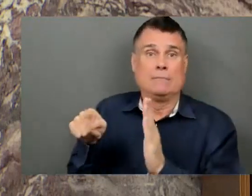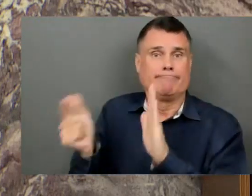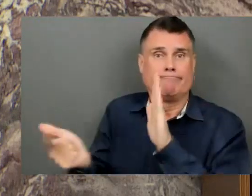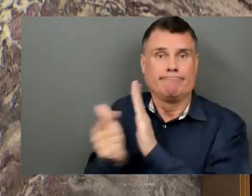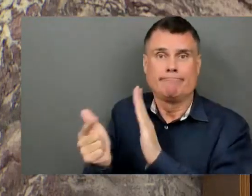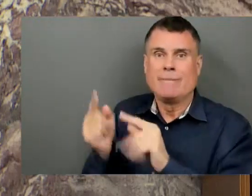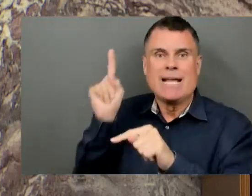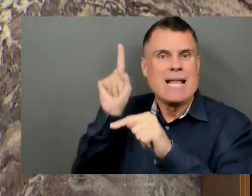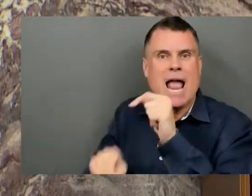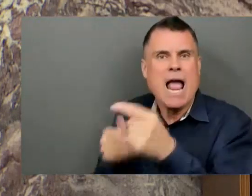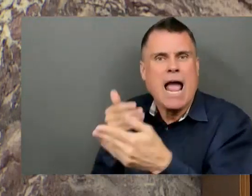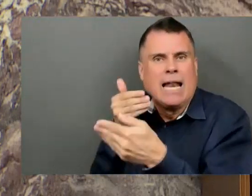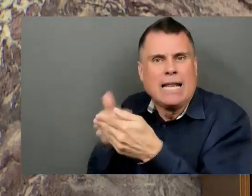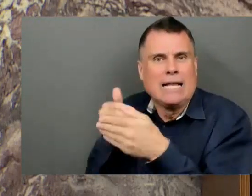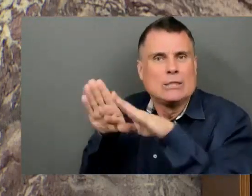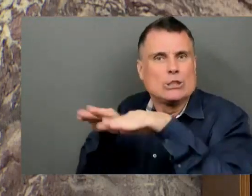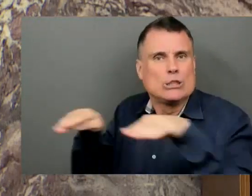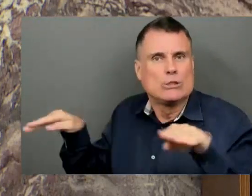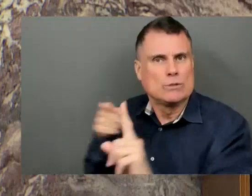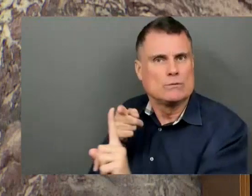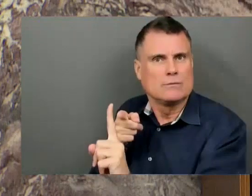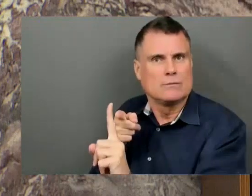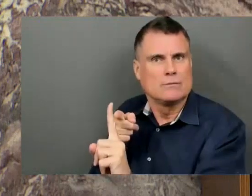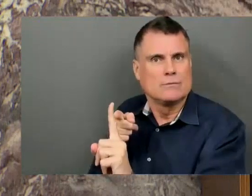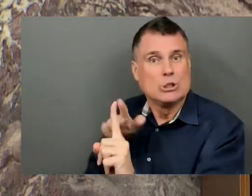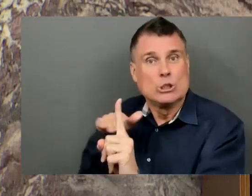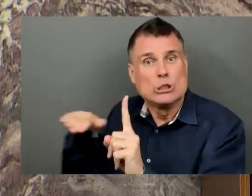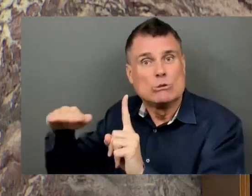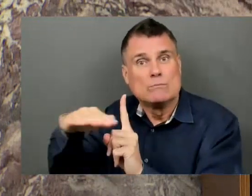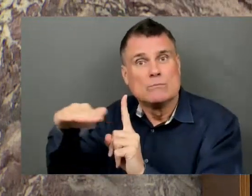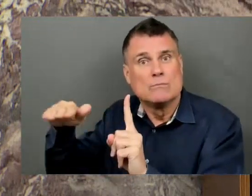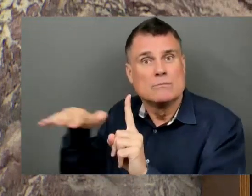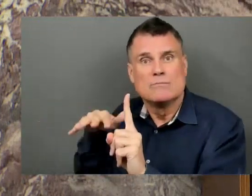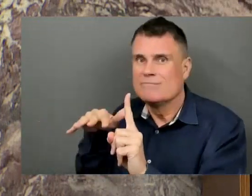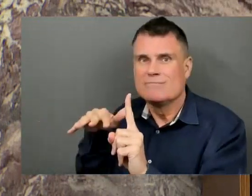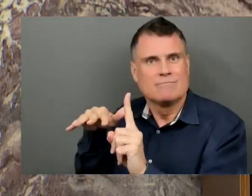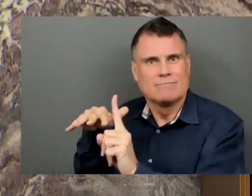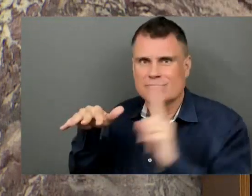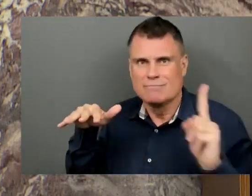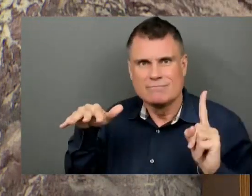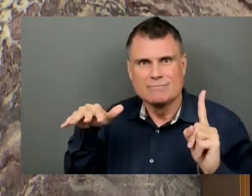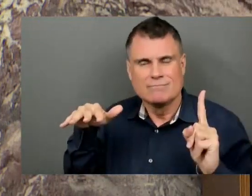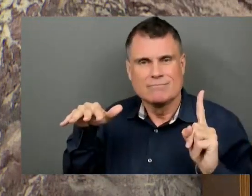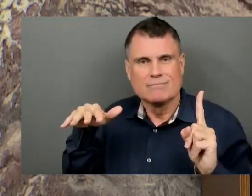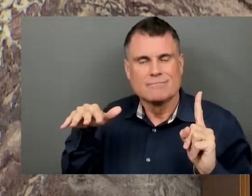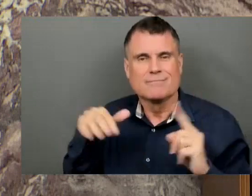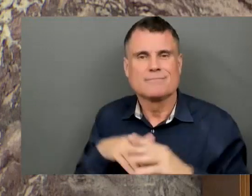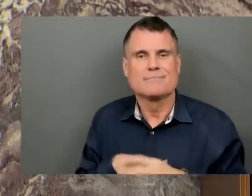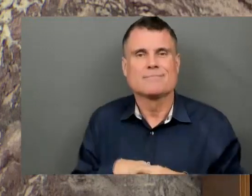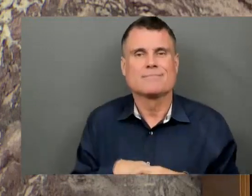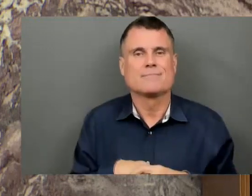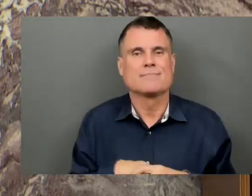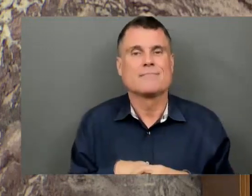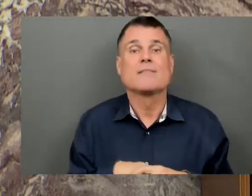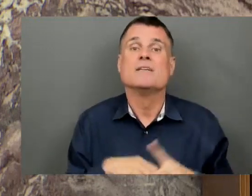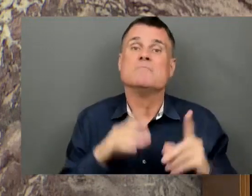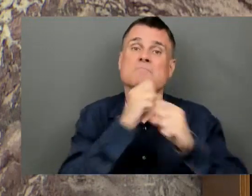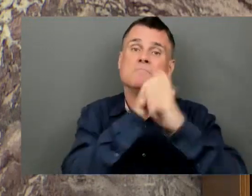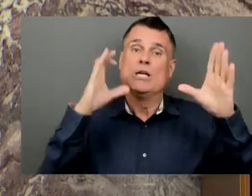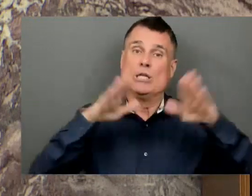While children were arriving for after-school lessons,